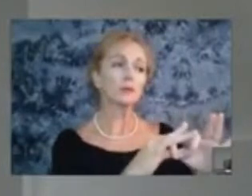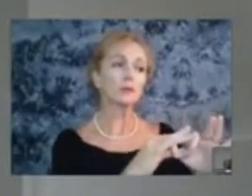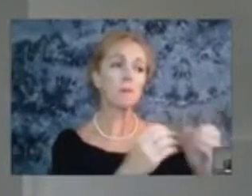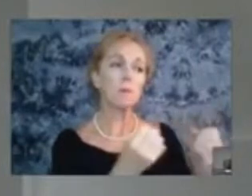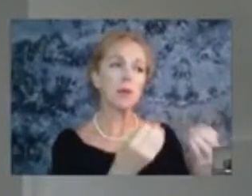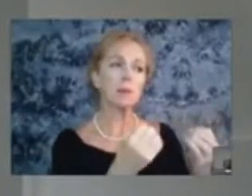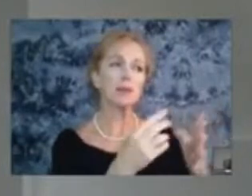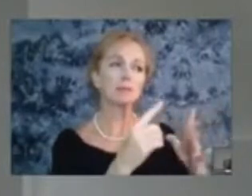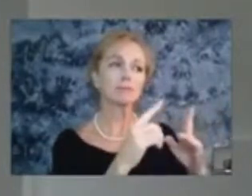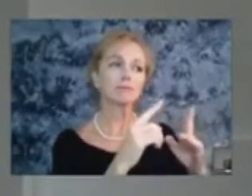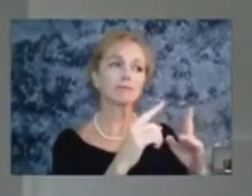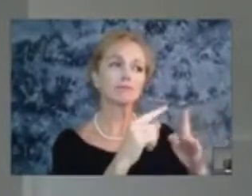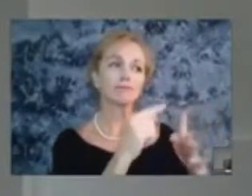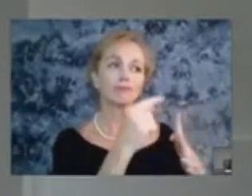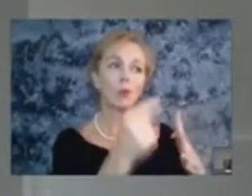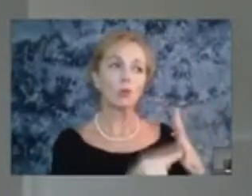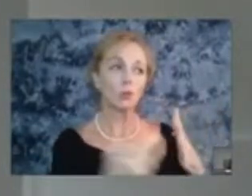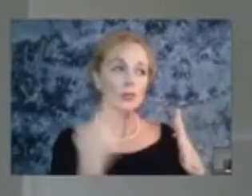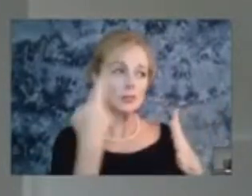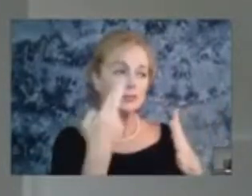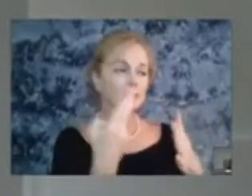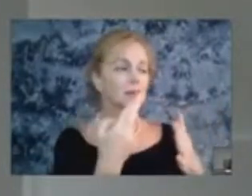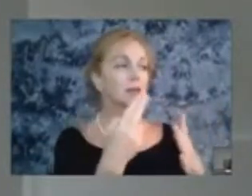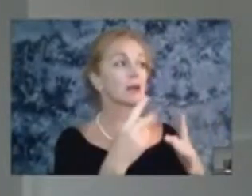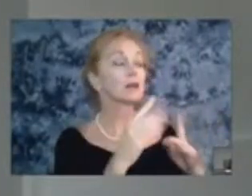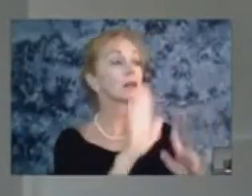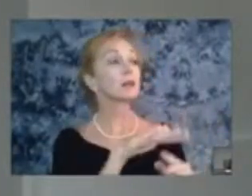through that. I do think it's important